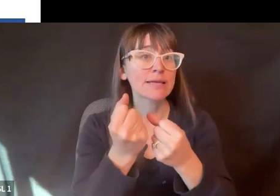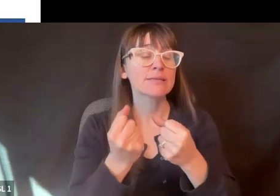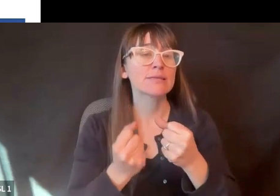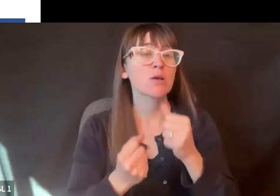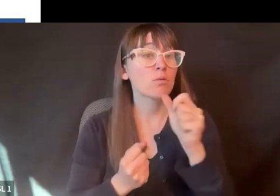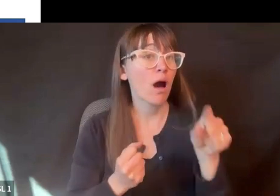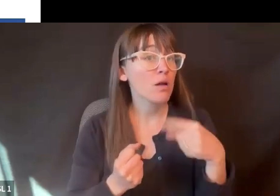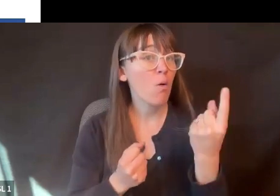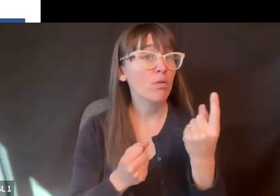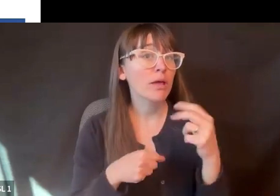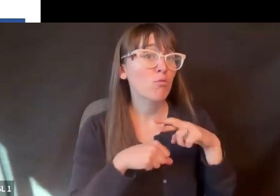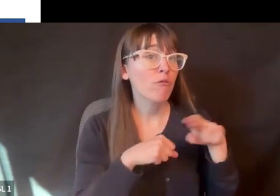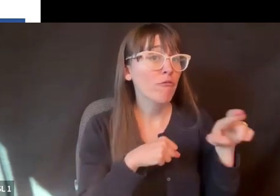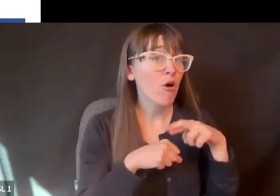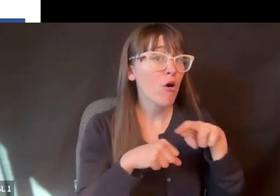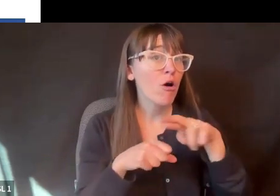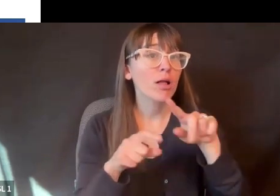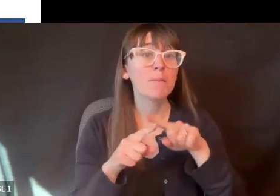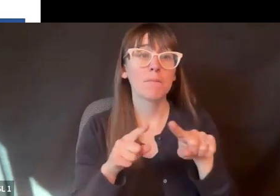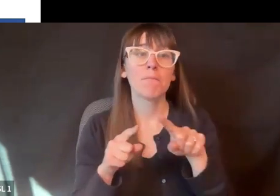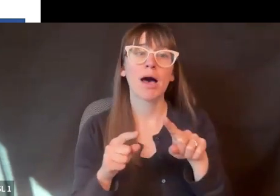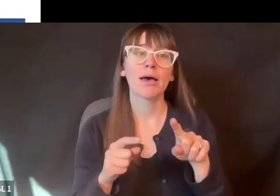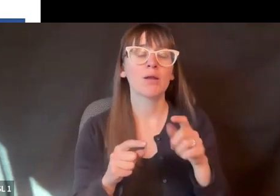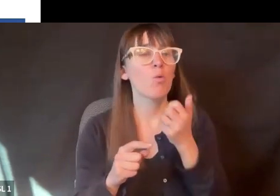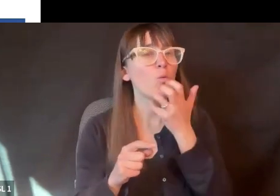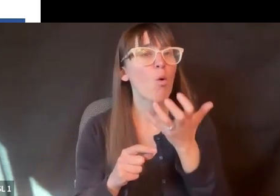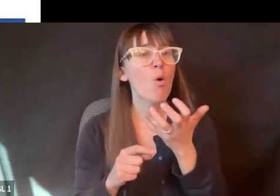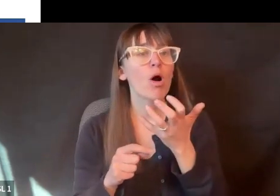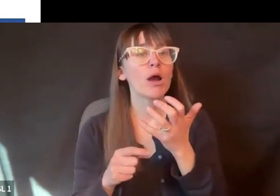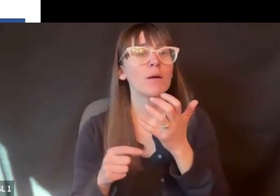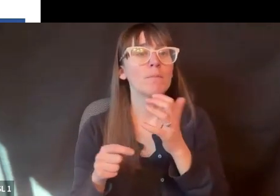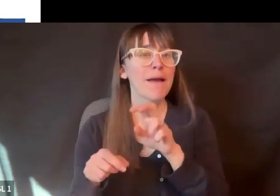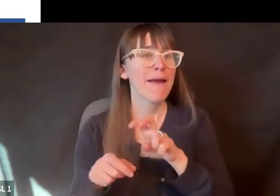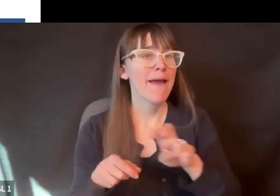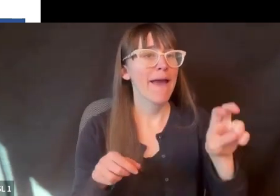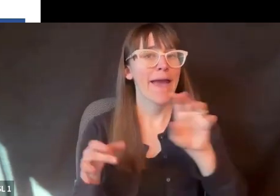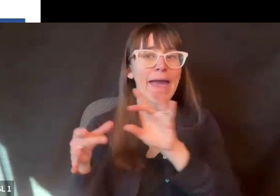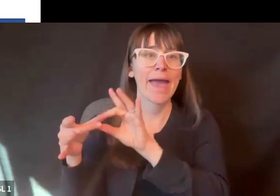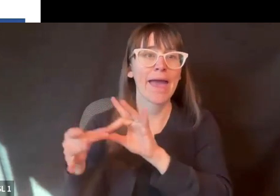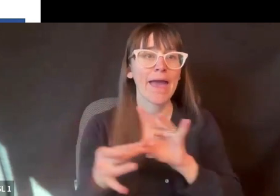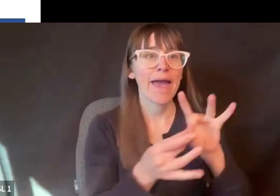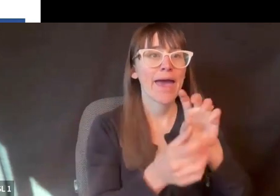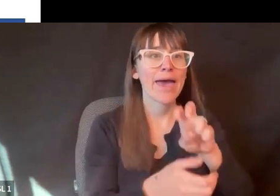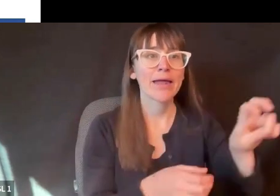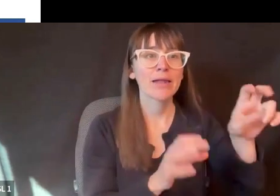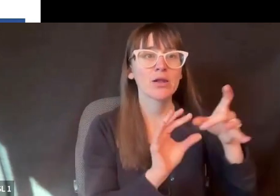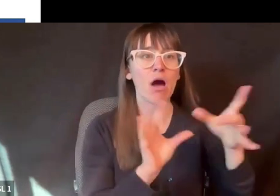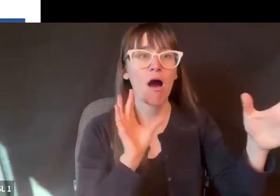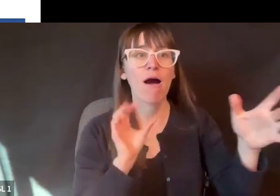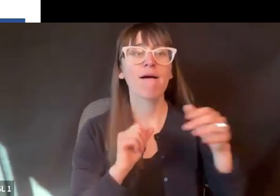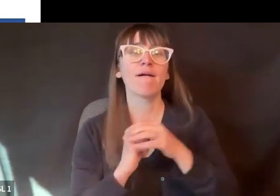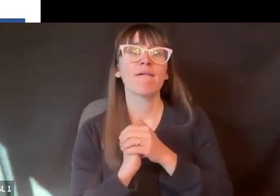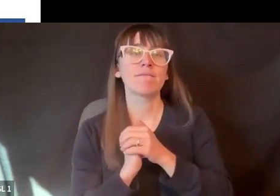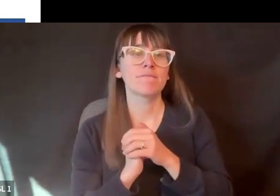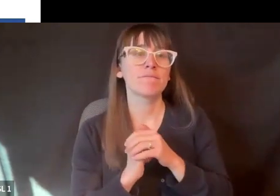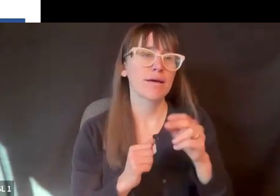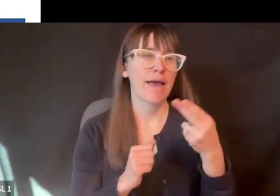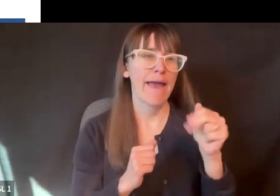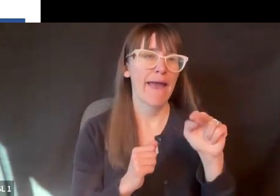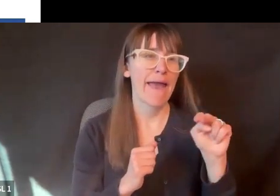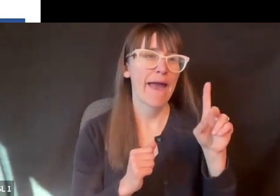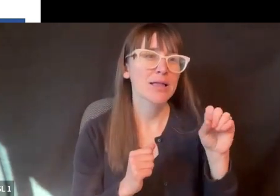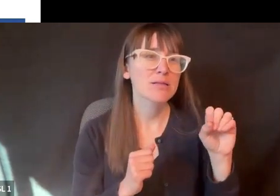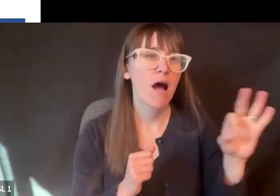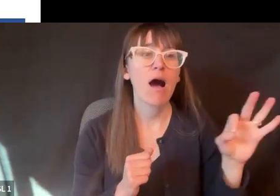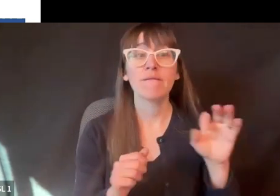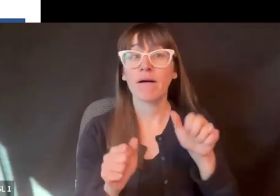assistance, where we provide not just referrals, we provide warm handoffs. We really work to connect people directly to the services they